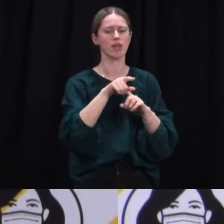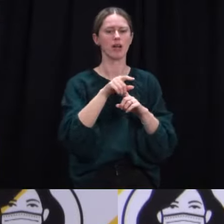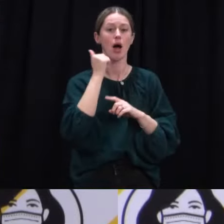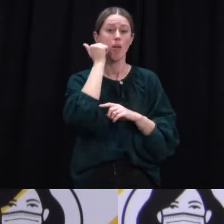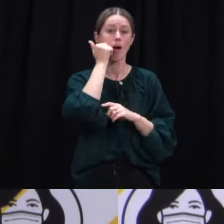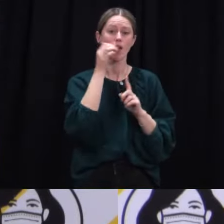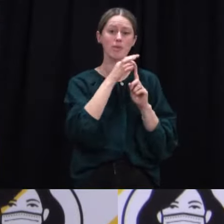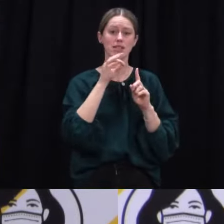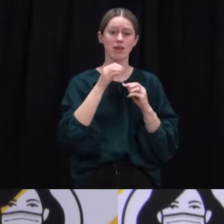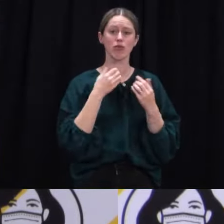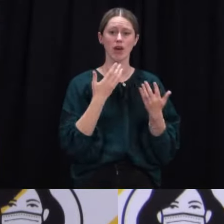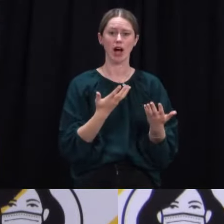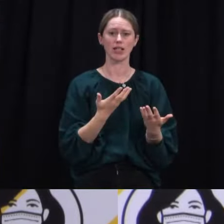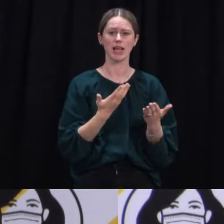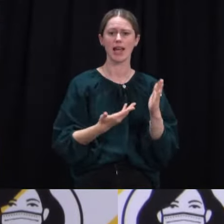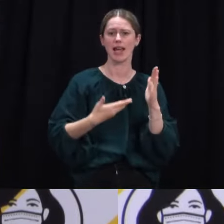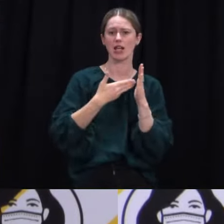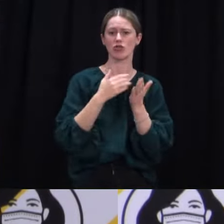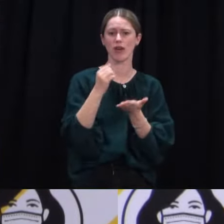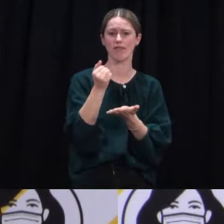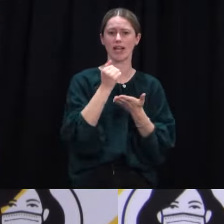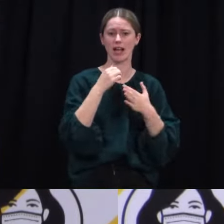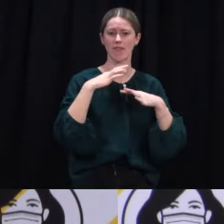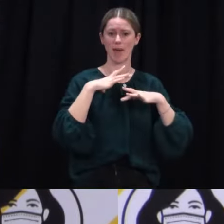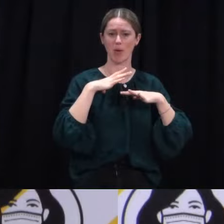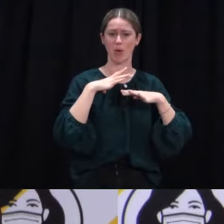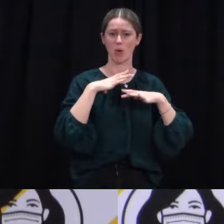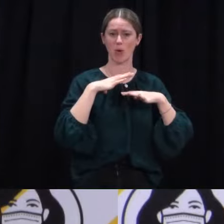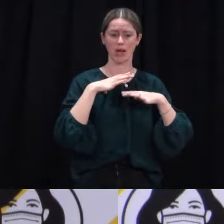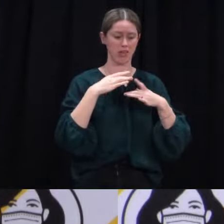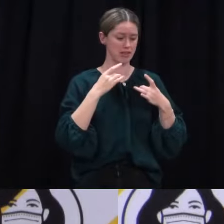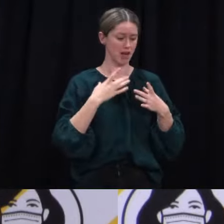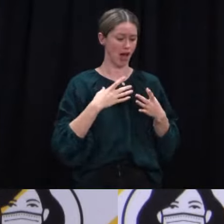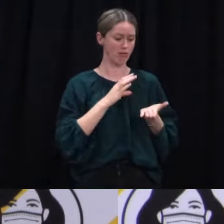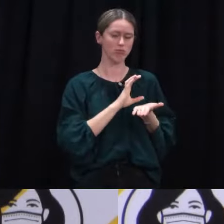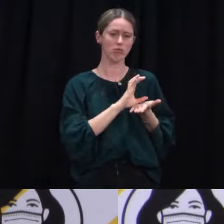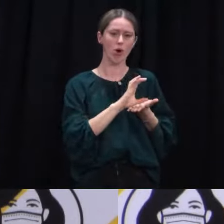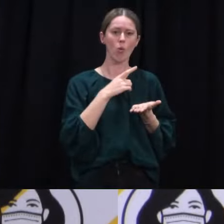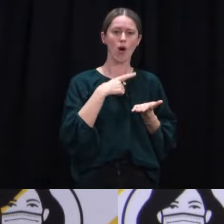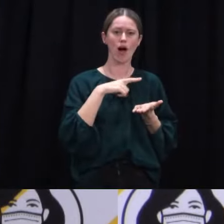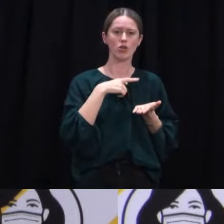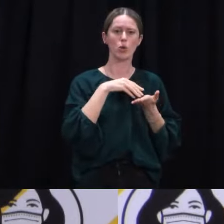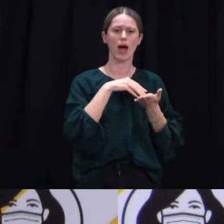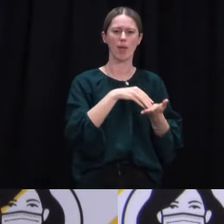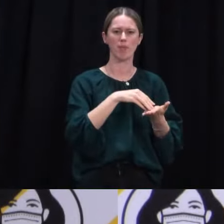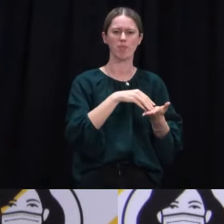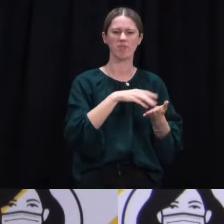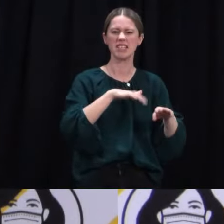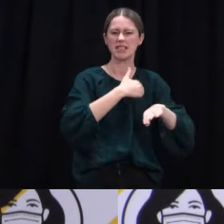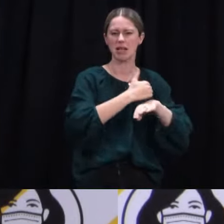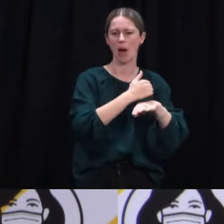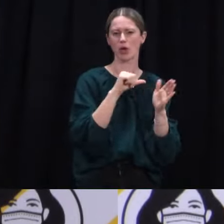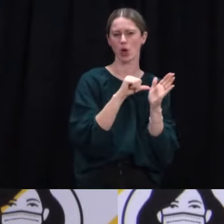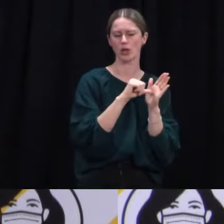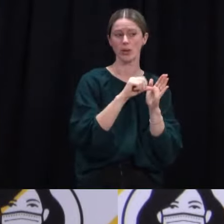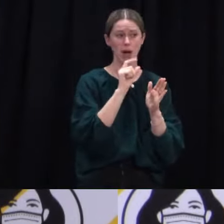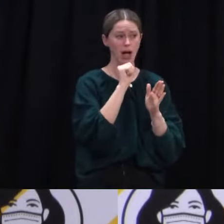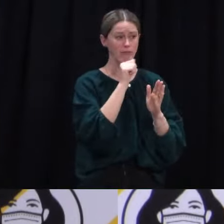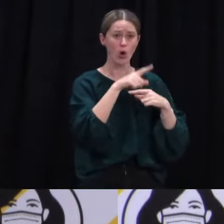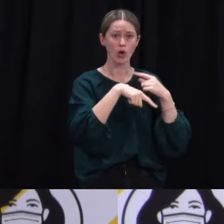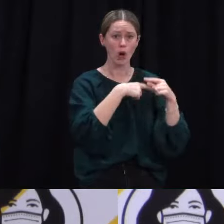Pacifica providers, there was additional funding made available right at the front to help offset those known set-up costs. But if there are